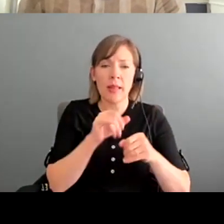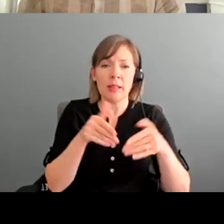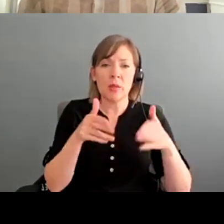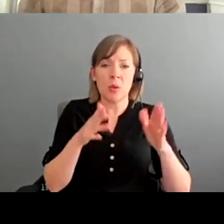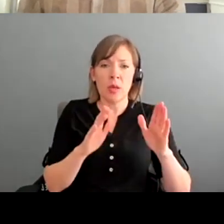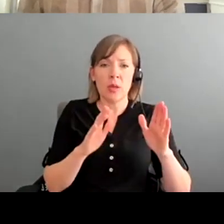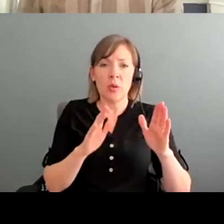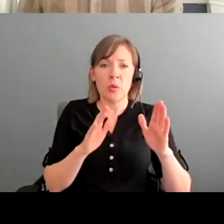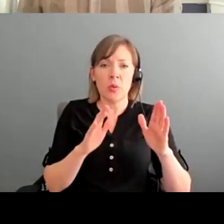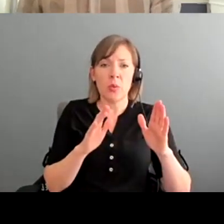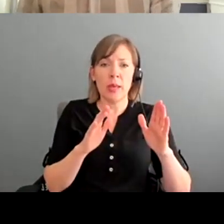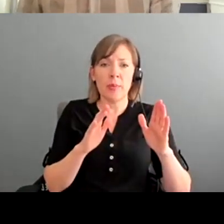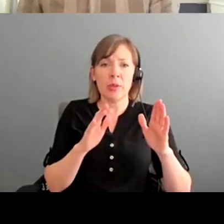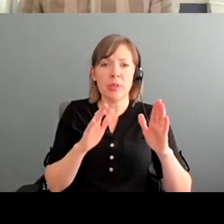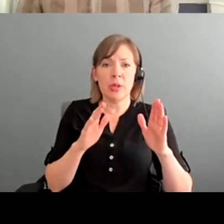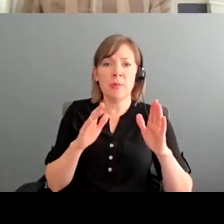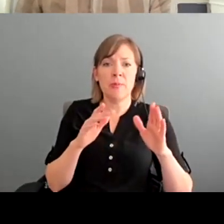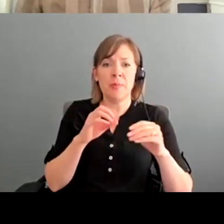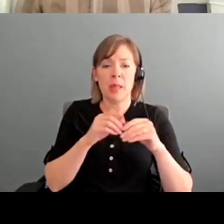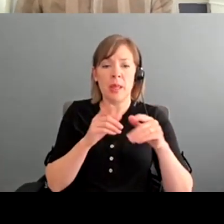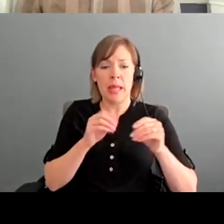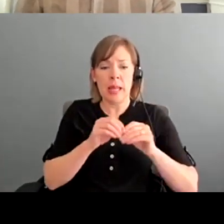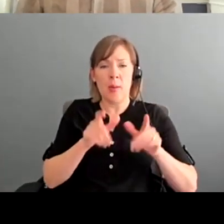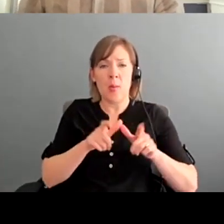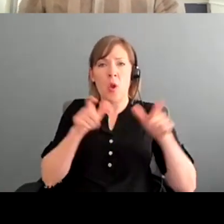to Tosquelles and the broader